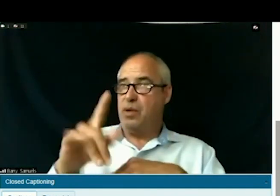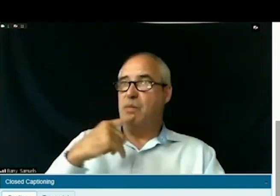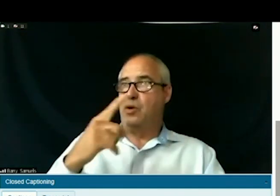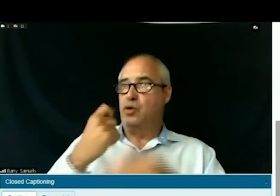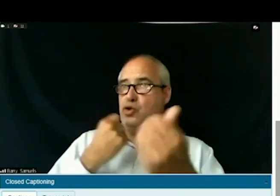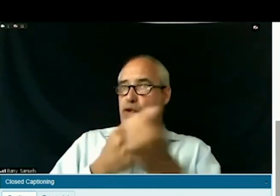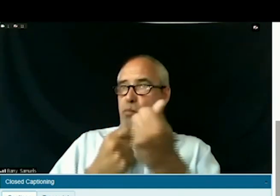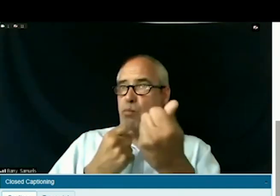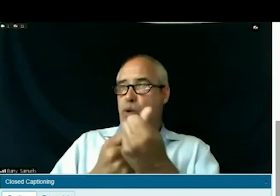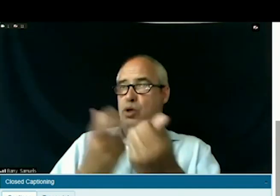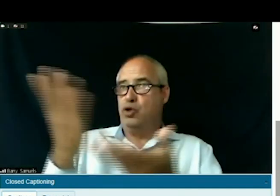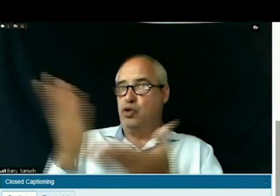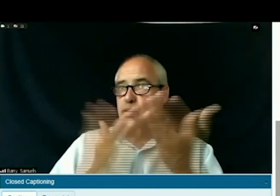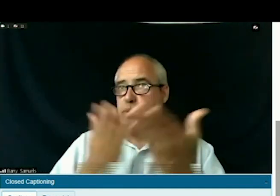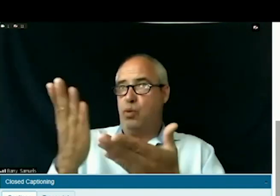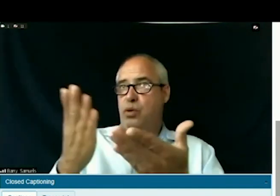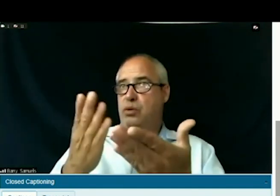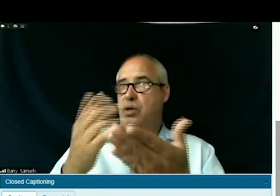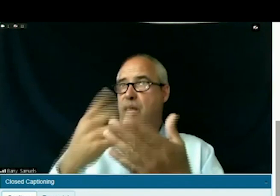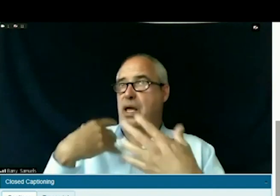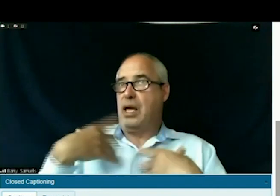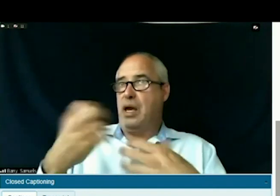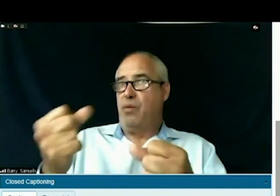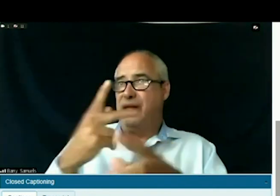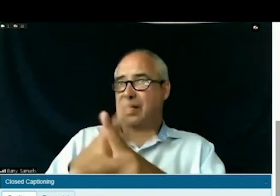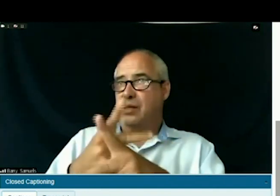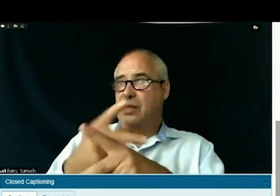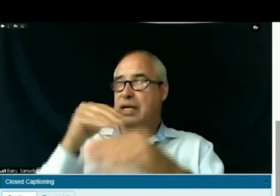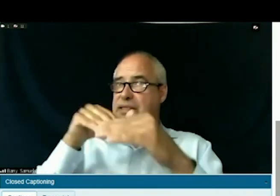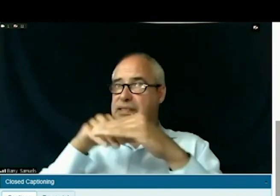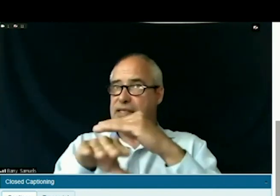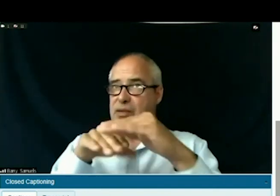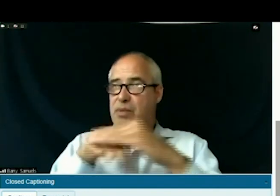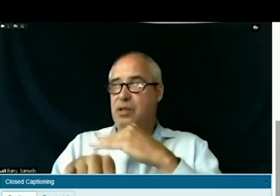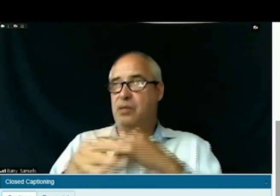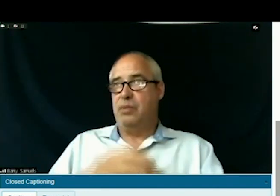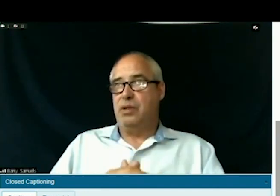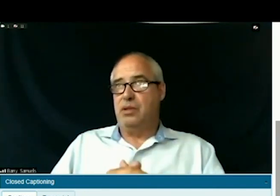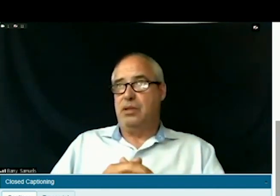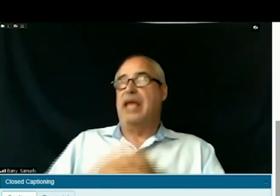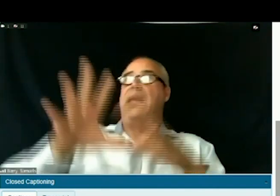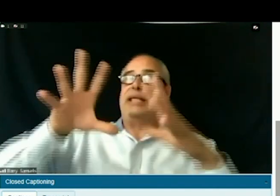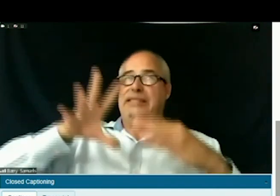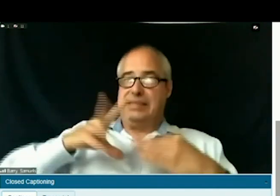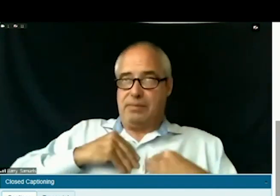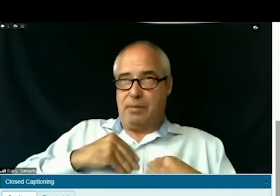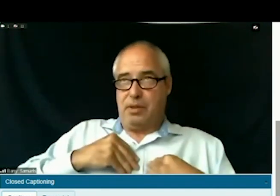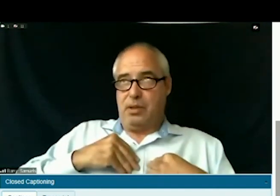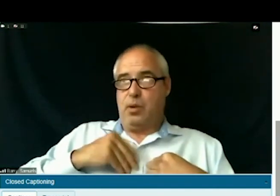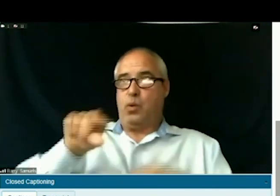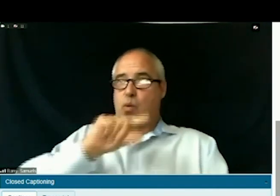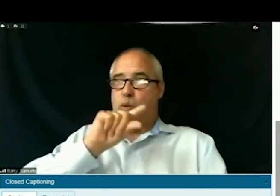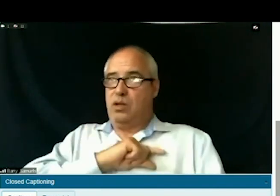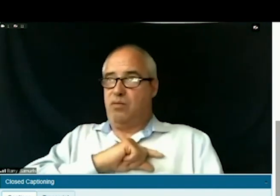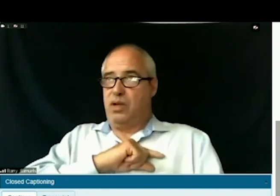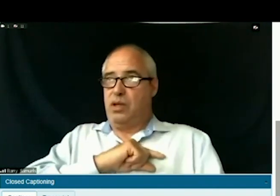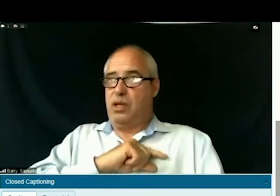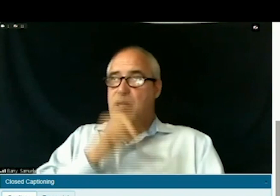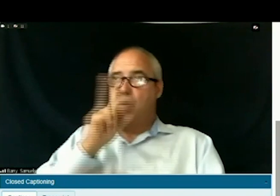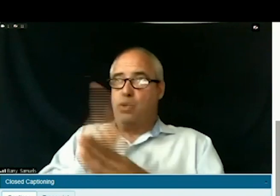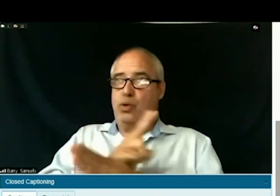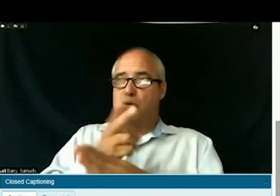and services, including healthcare, the accessibility, the acceptability, the quality, and the